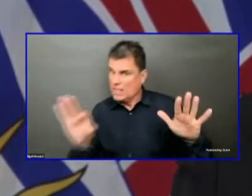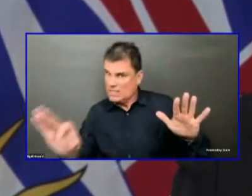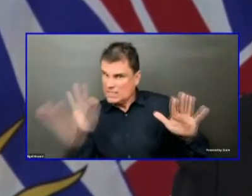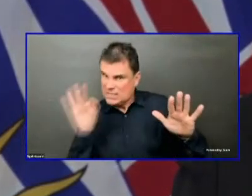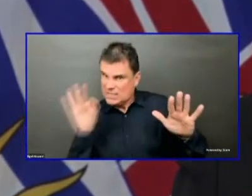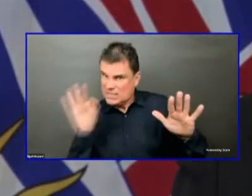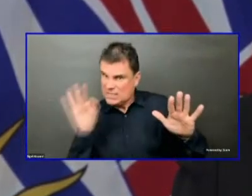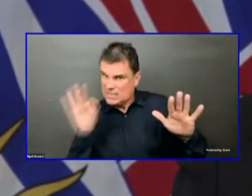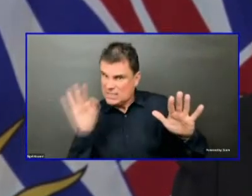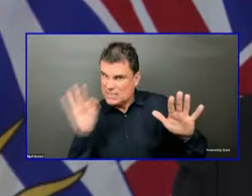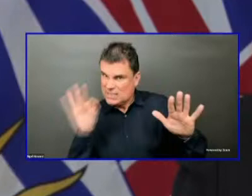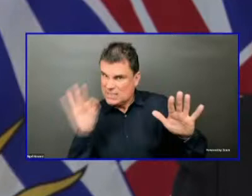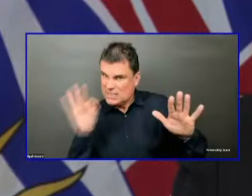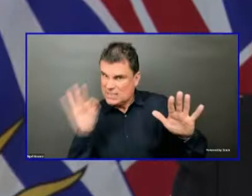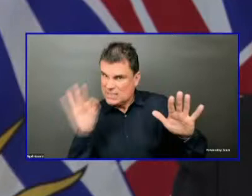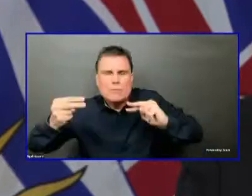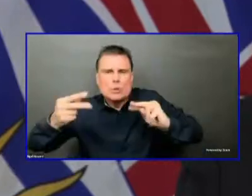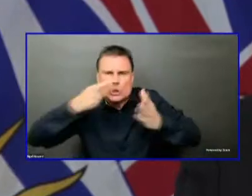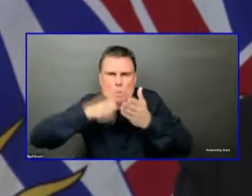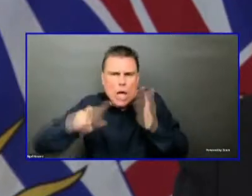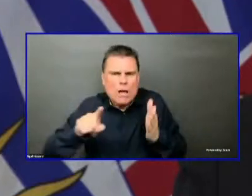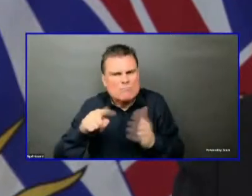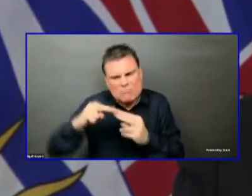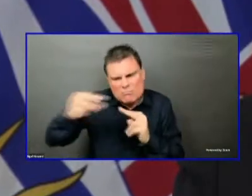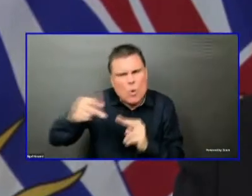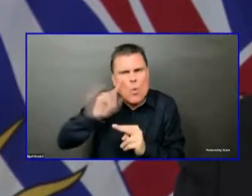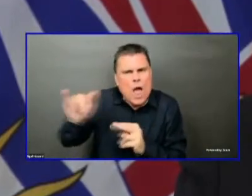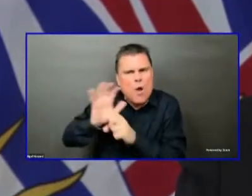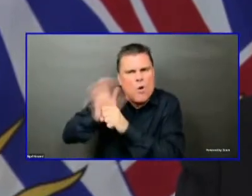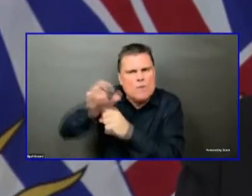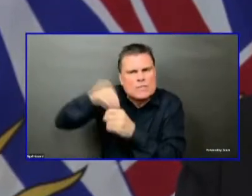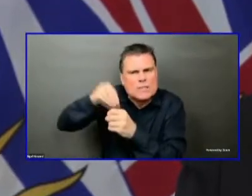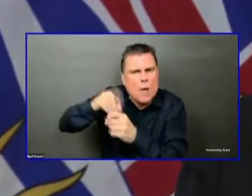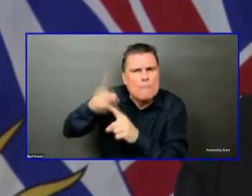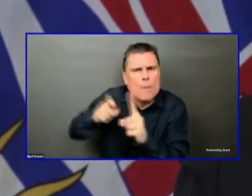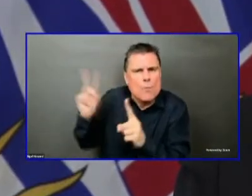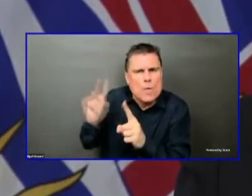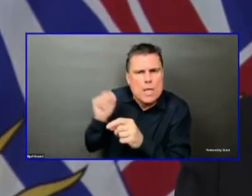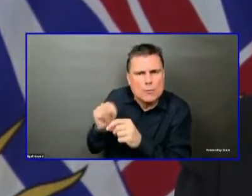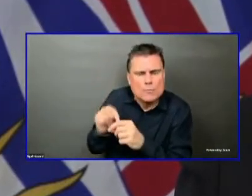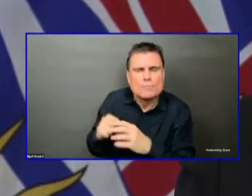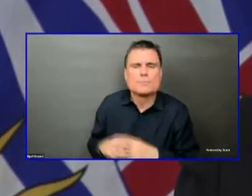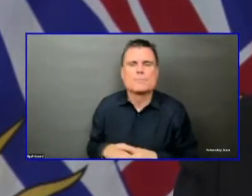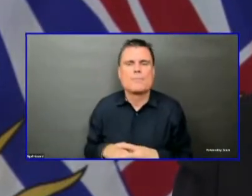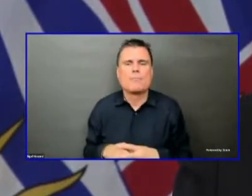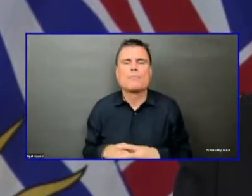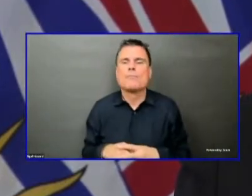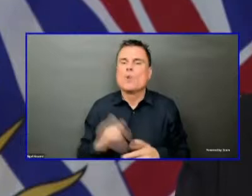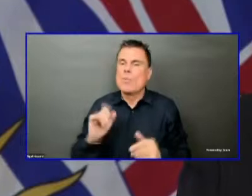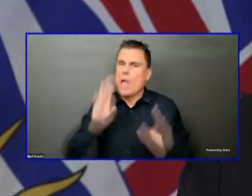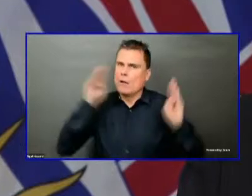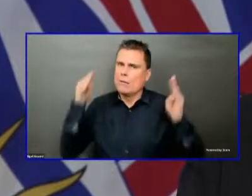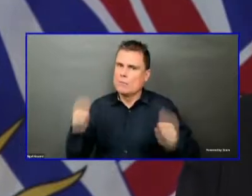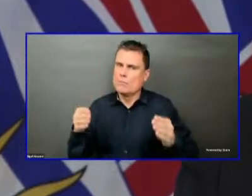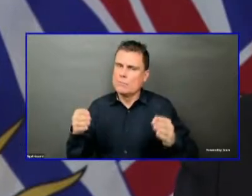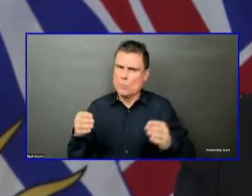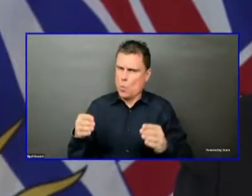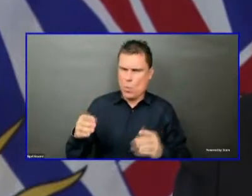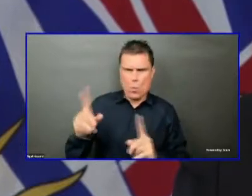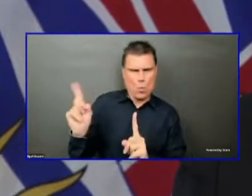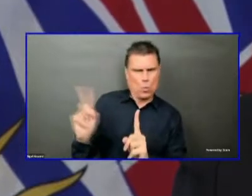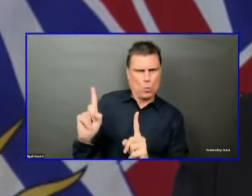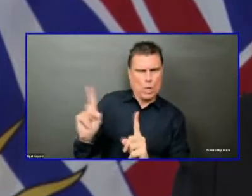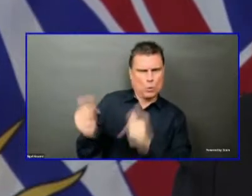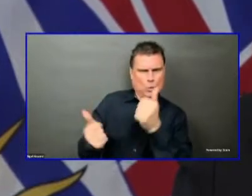concern, or at least part of them. So that's one phase that we're doing. We're also very targeting more